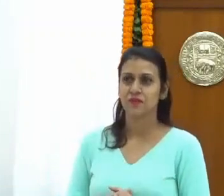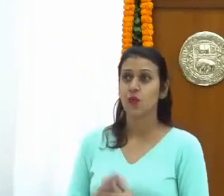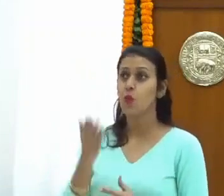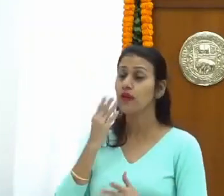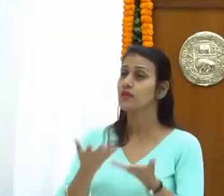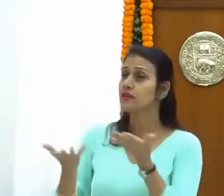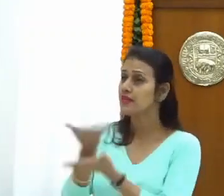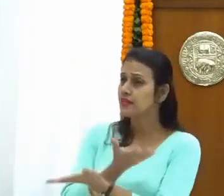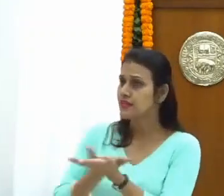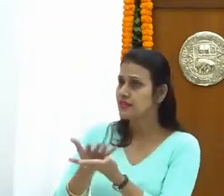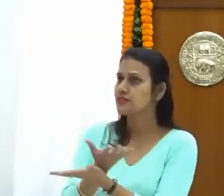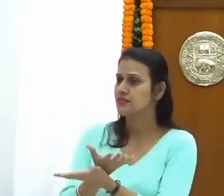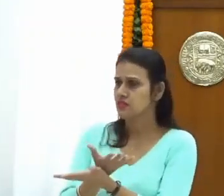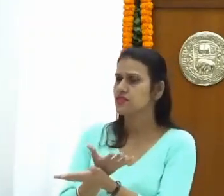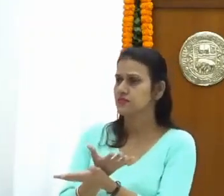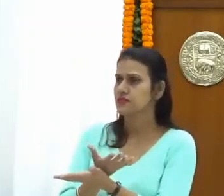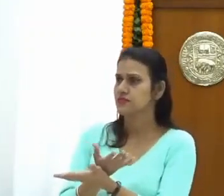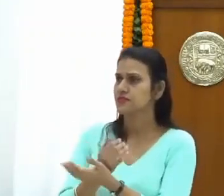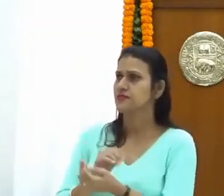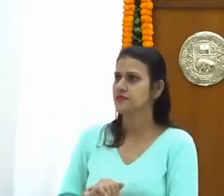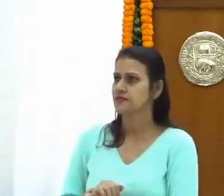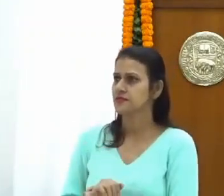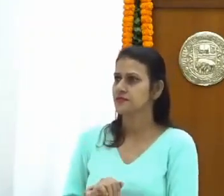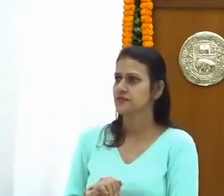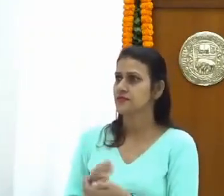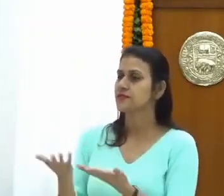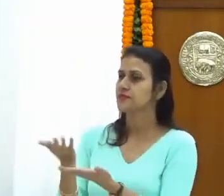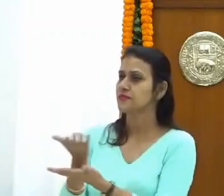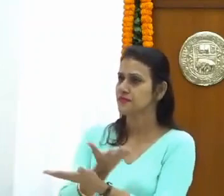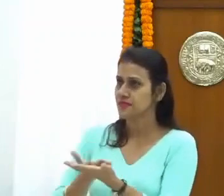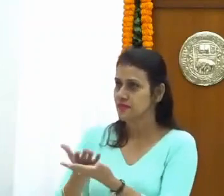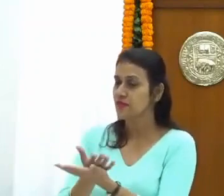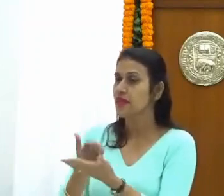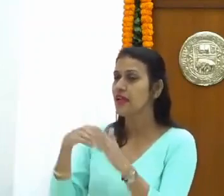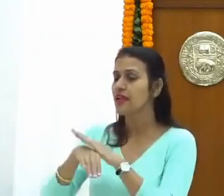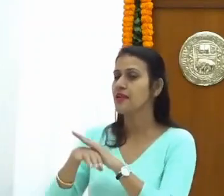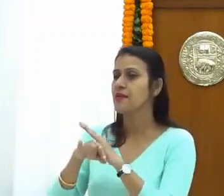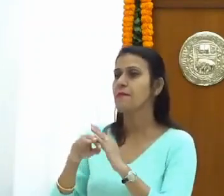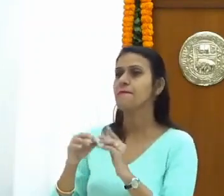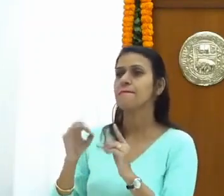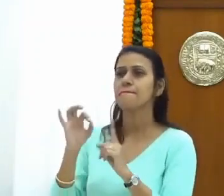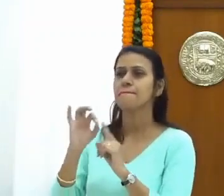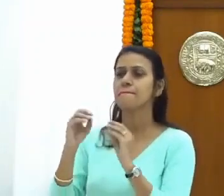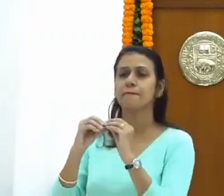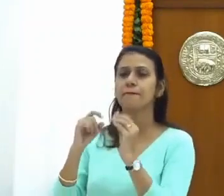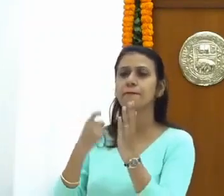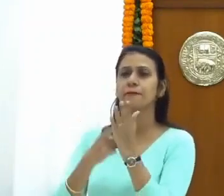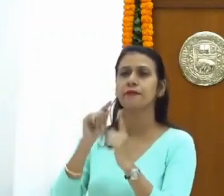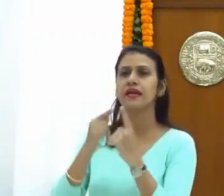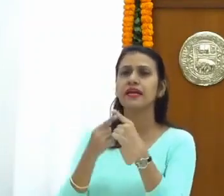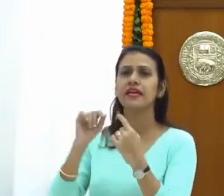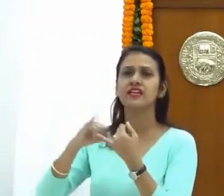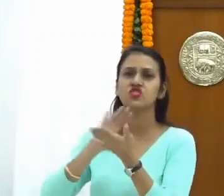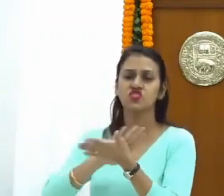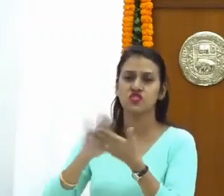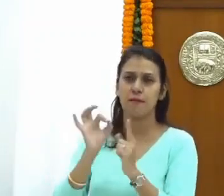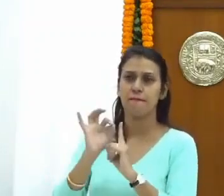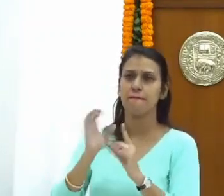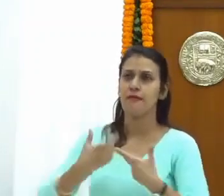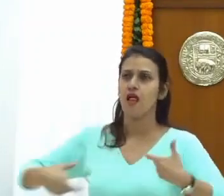discussion was held in the British Parliament about the India Independence Bill